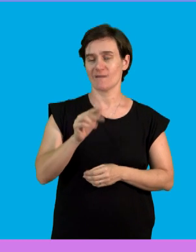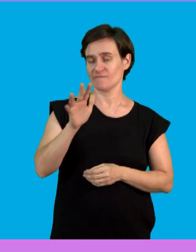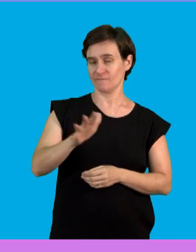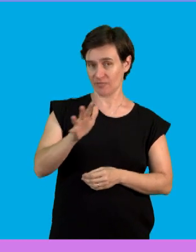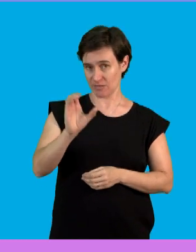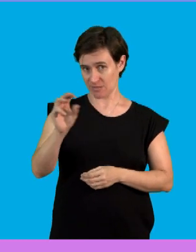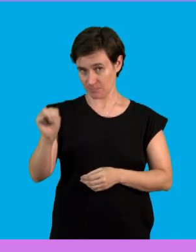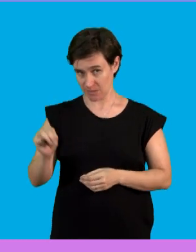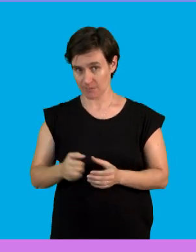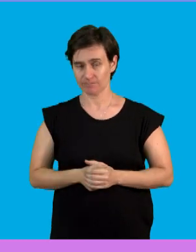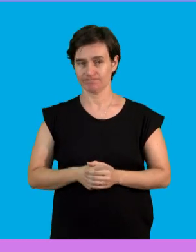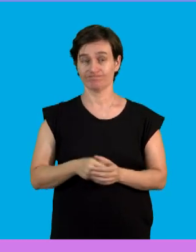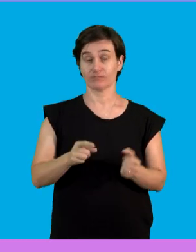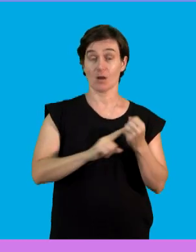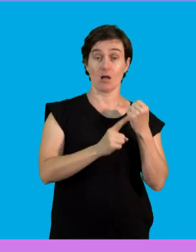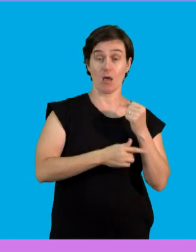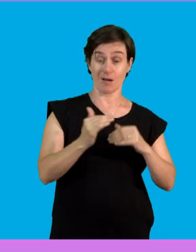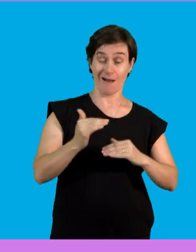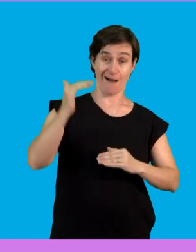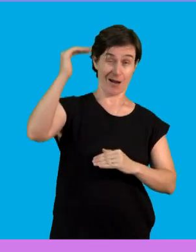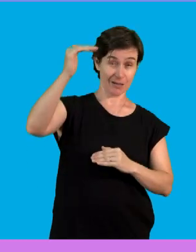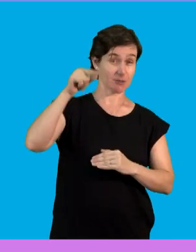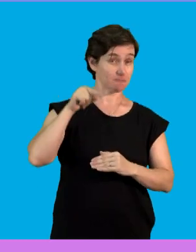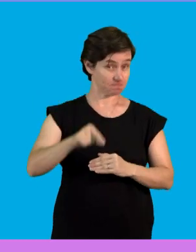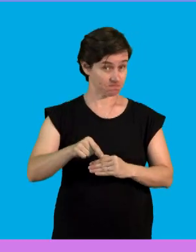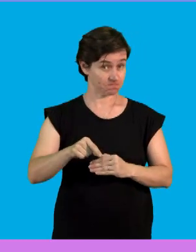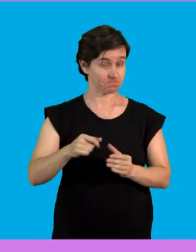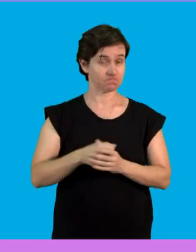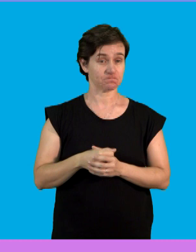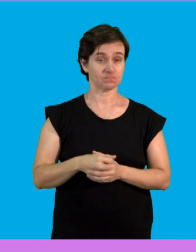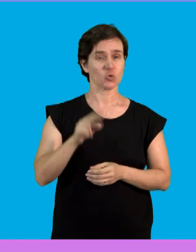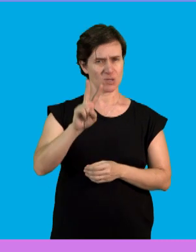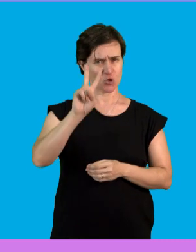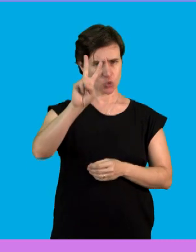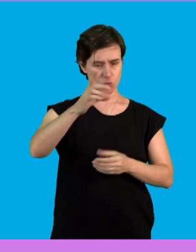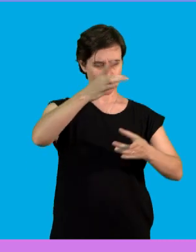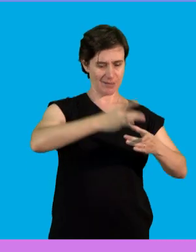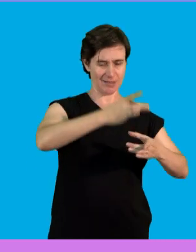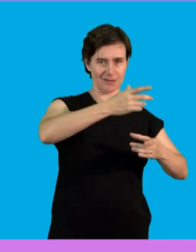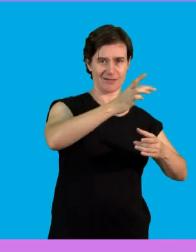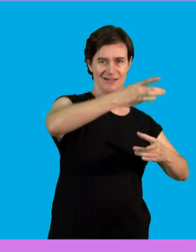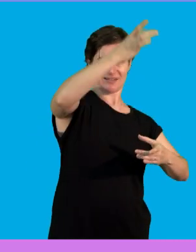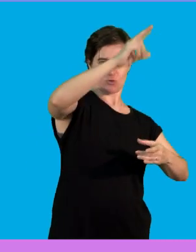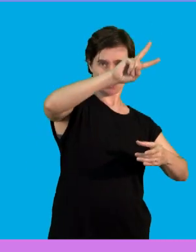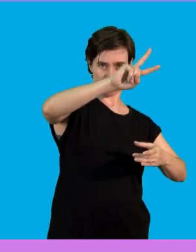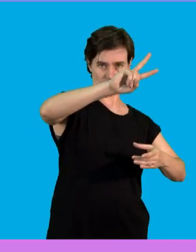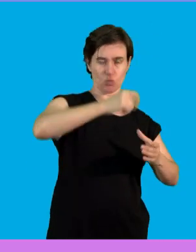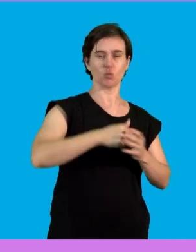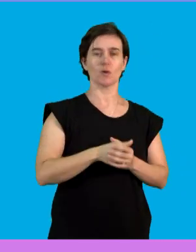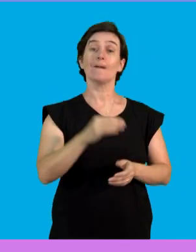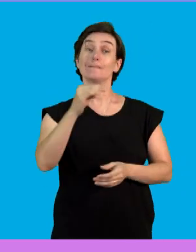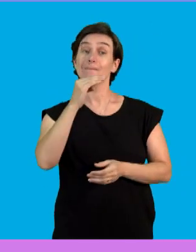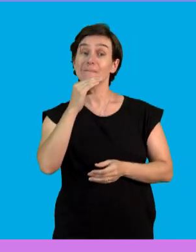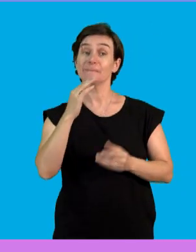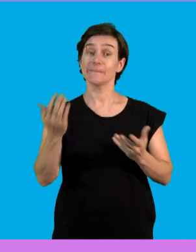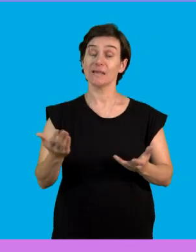15. And then our height, you can see that there's 2 stacked upon one another,